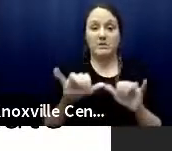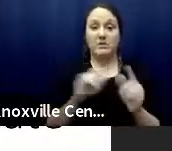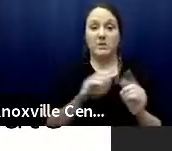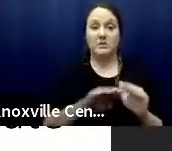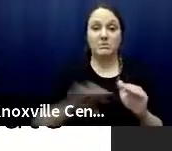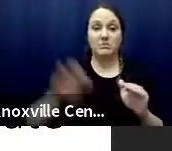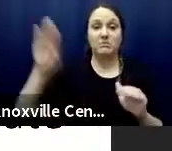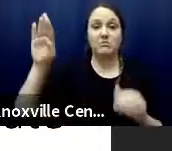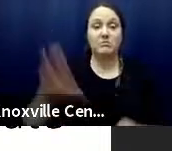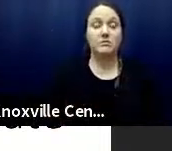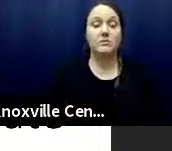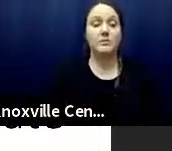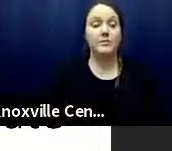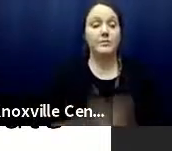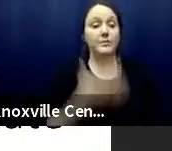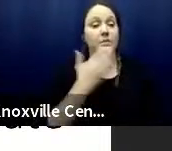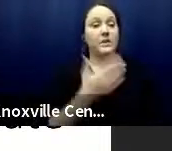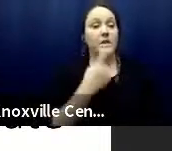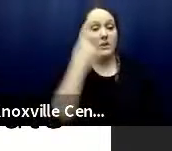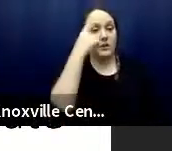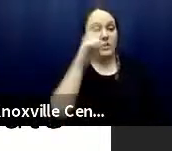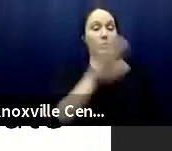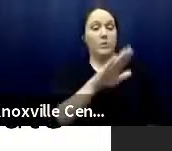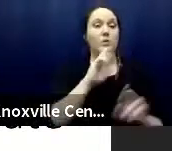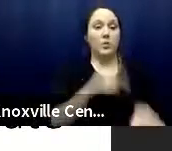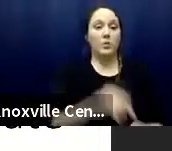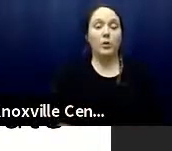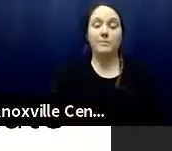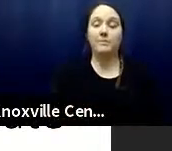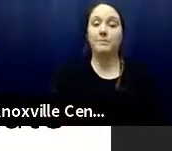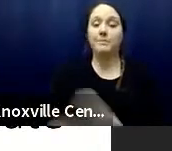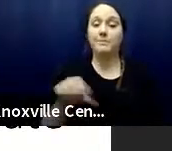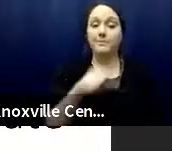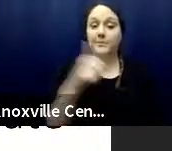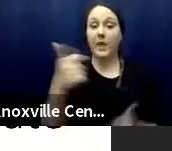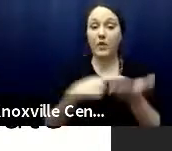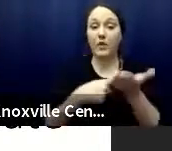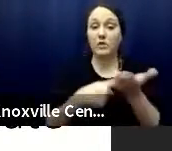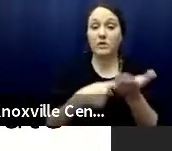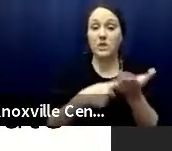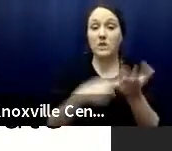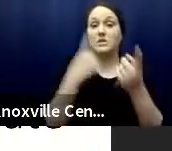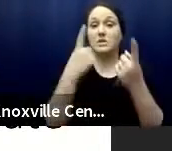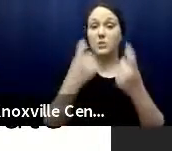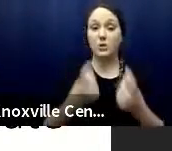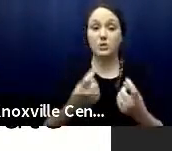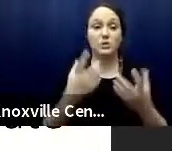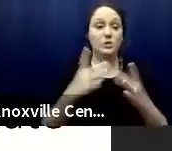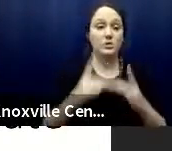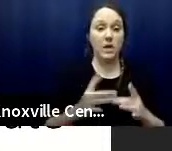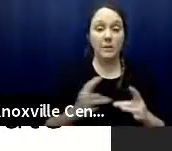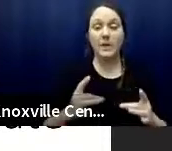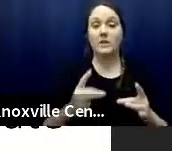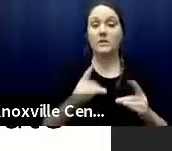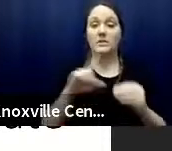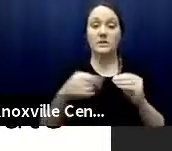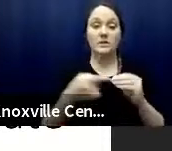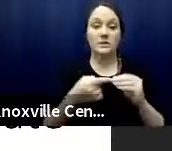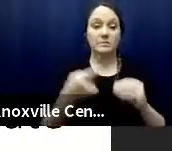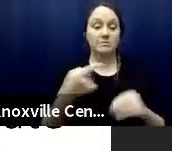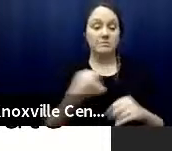Thank you for a very complete report. Thank you. Any other discussions, questions, comments regarding